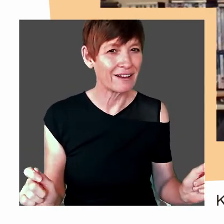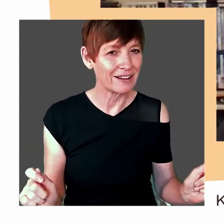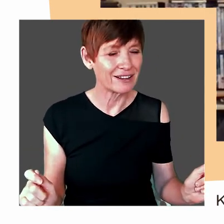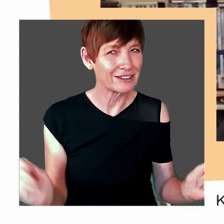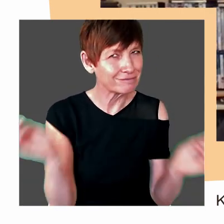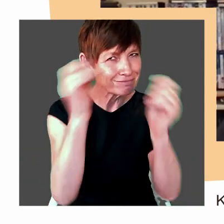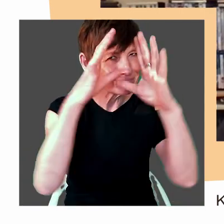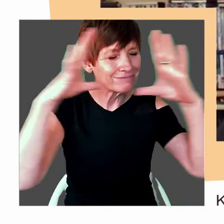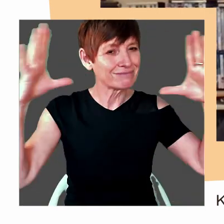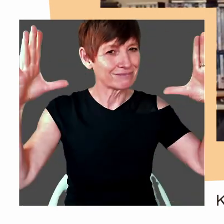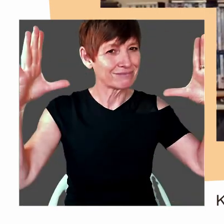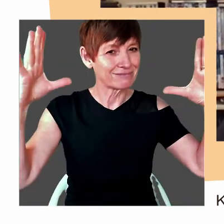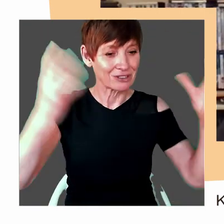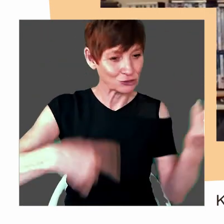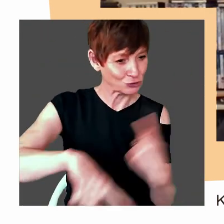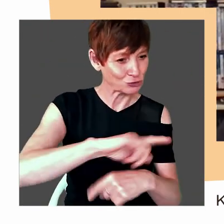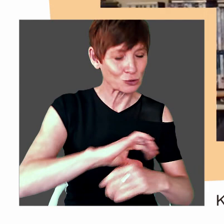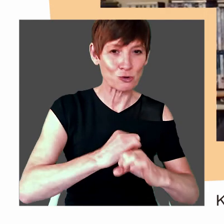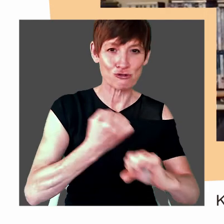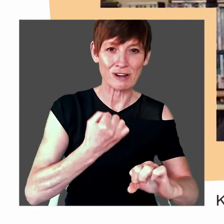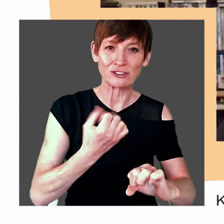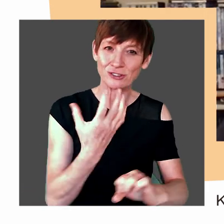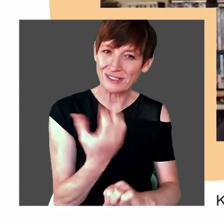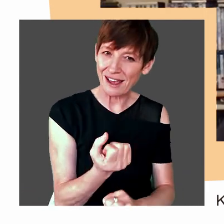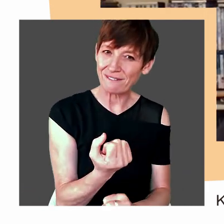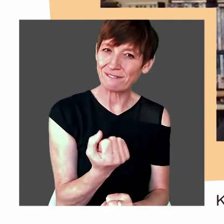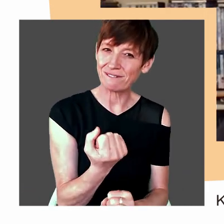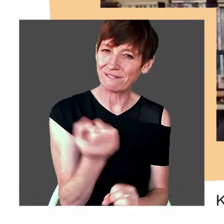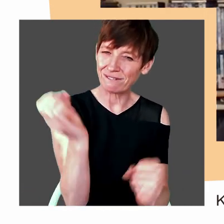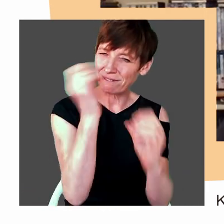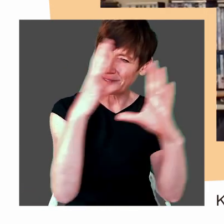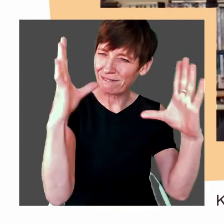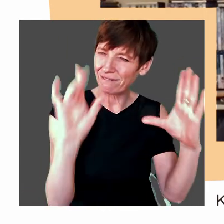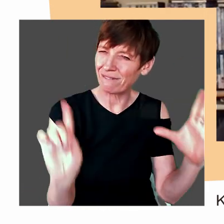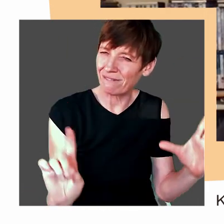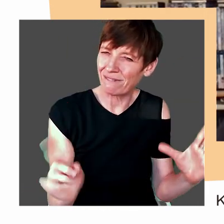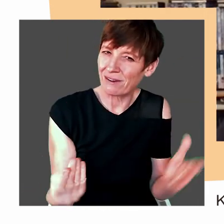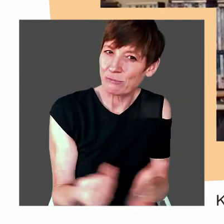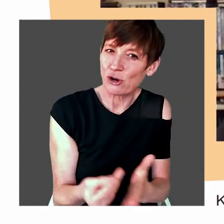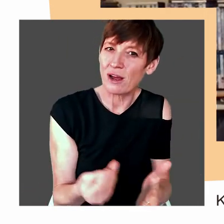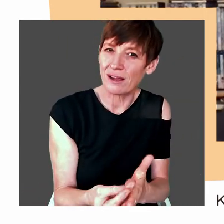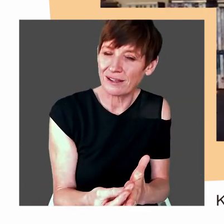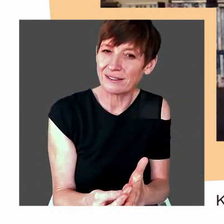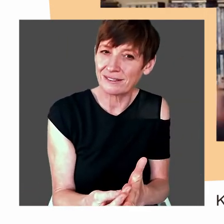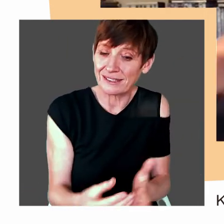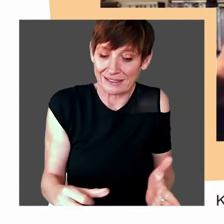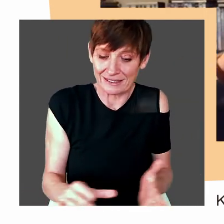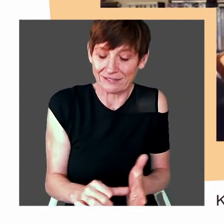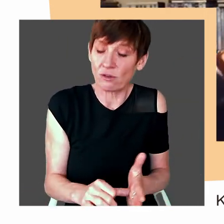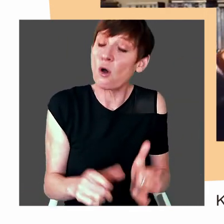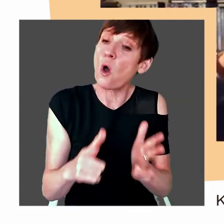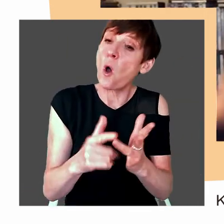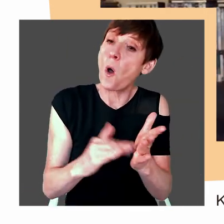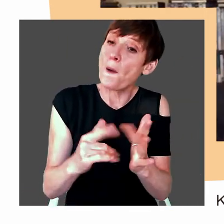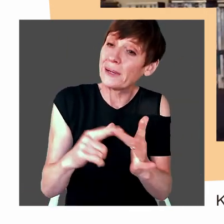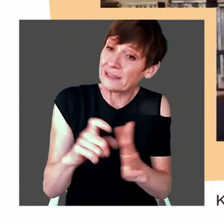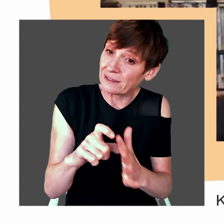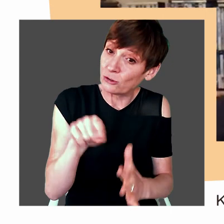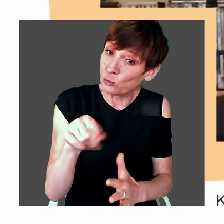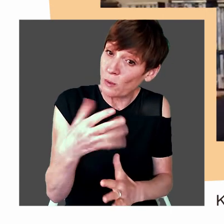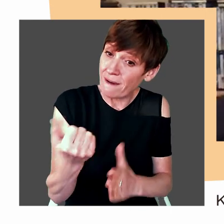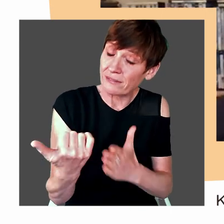so that emerging graduates can get a sense, because it's difficult, it is really difficult to know how to do it at first. Omid, have you got any advice on how